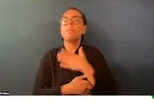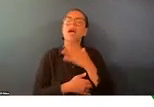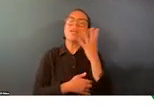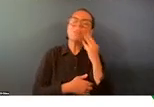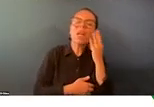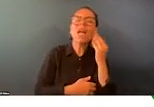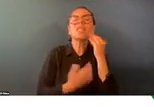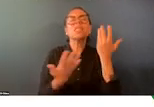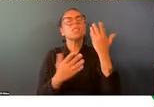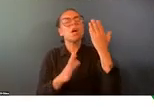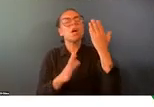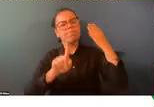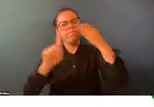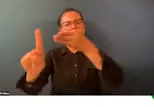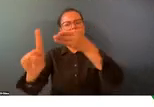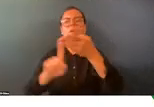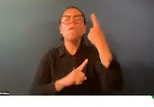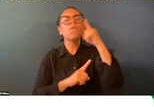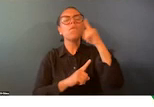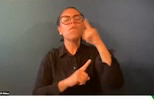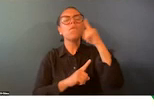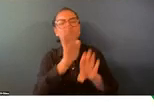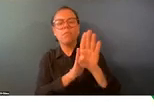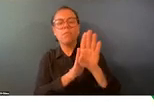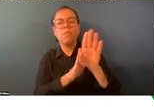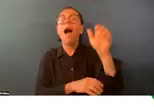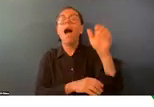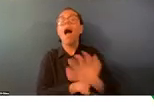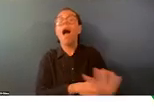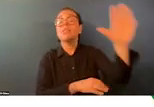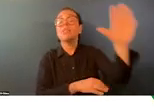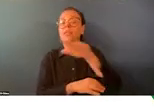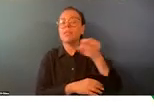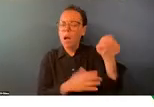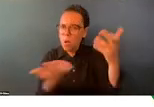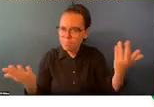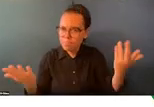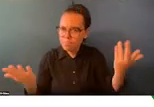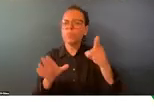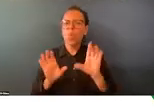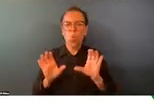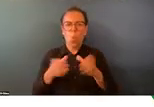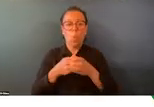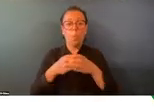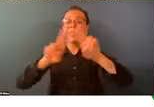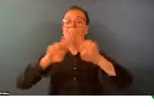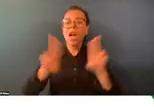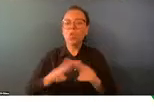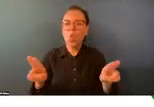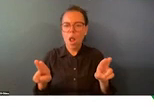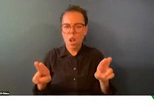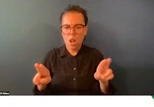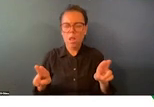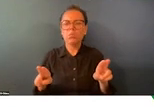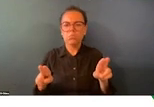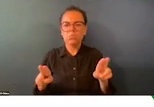and approach to development in Central Asia. Equitable Development, shortly Equidev, is an international public organization